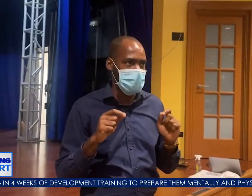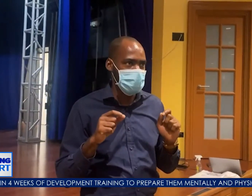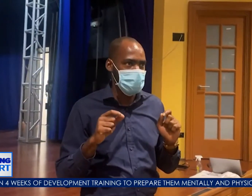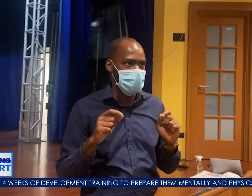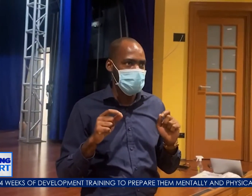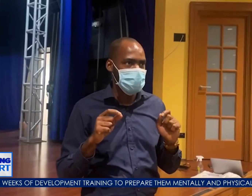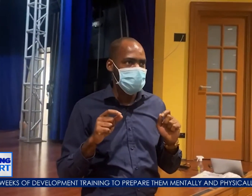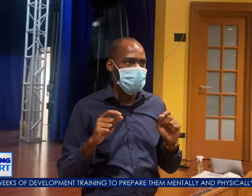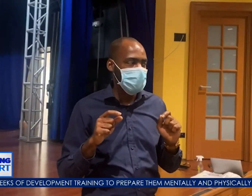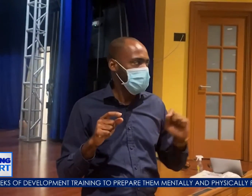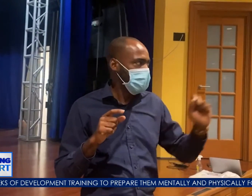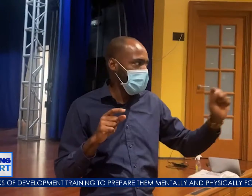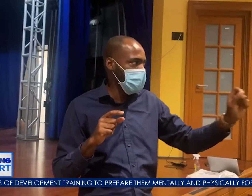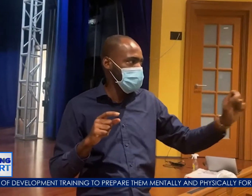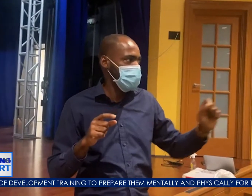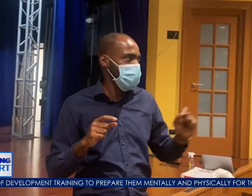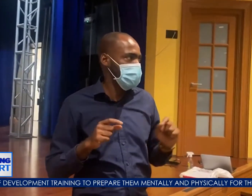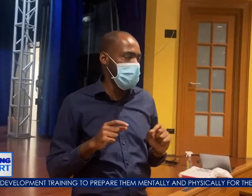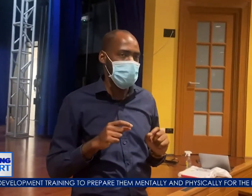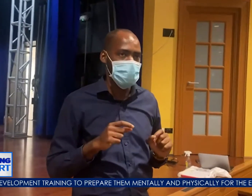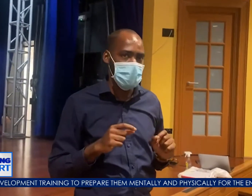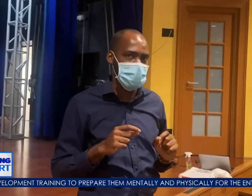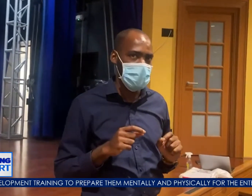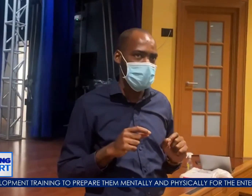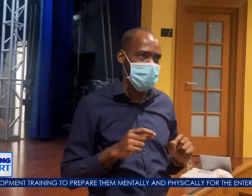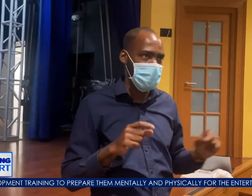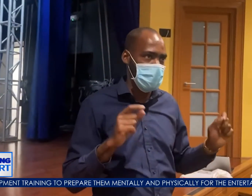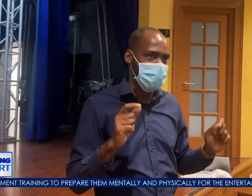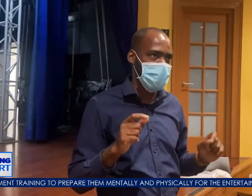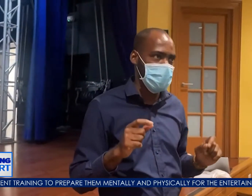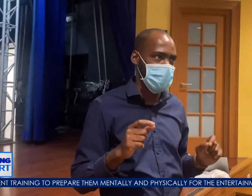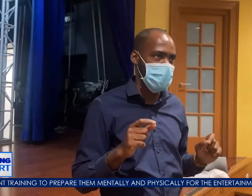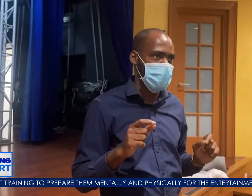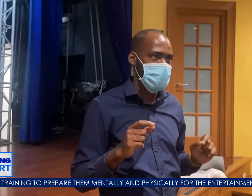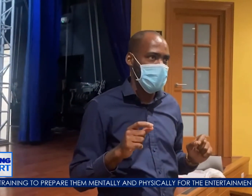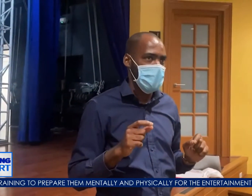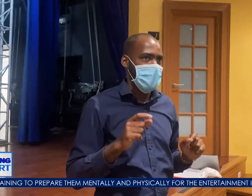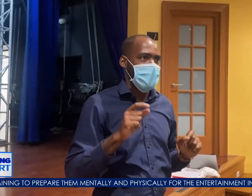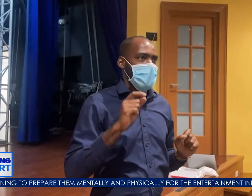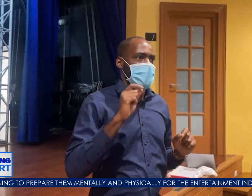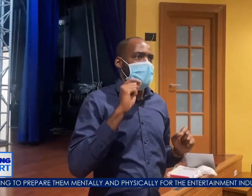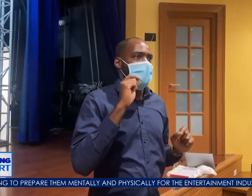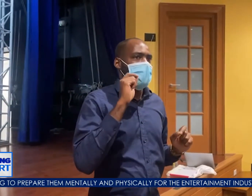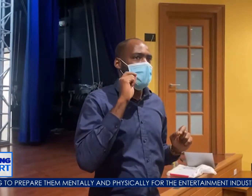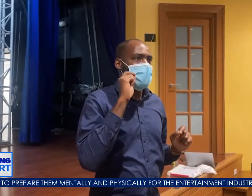more recently, psychology. And there's something we say emotional intelligence and in life coaching.